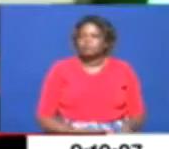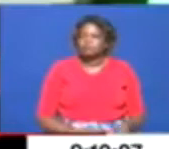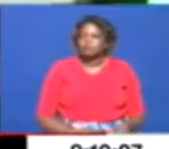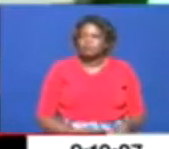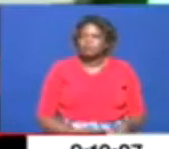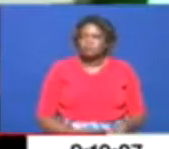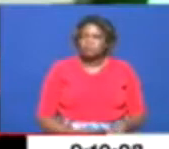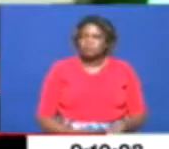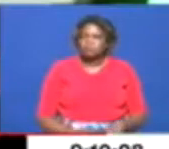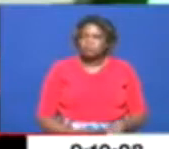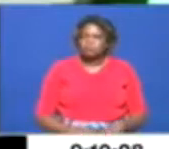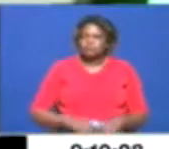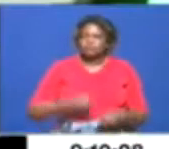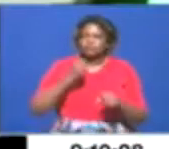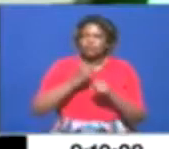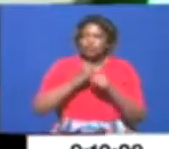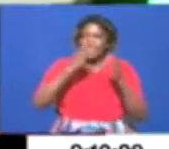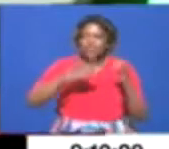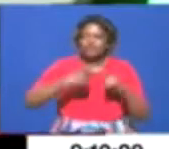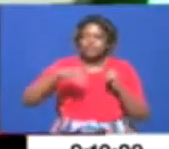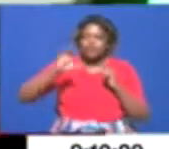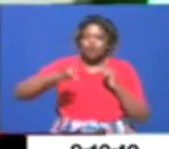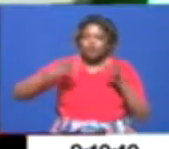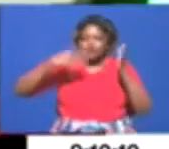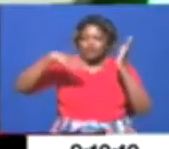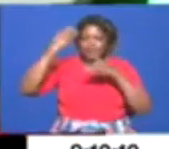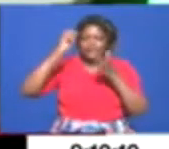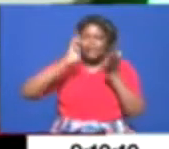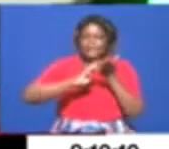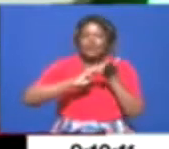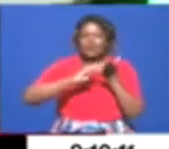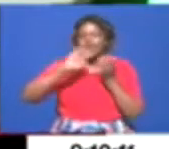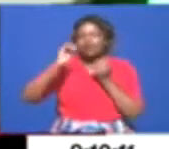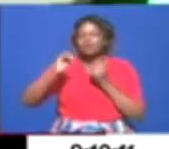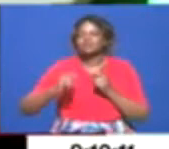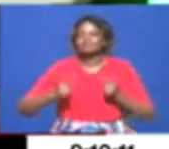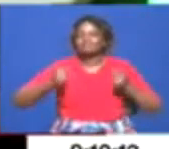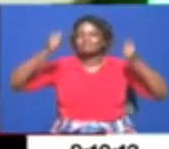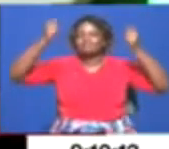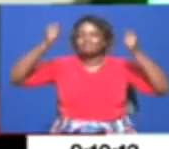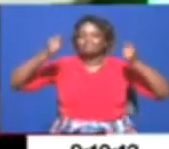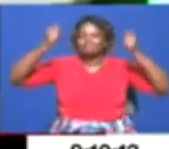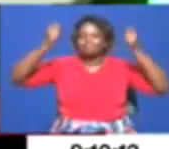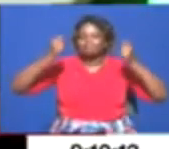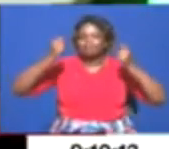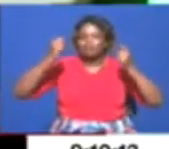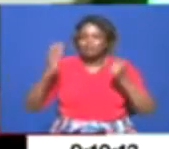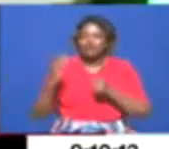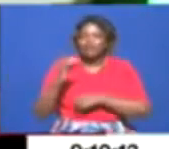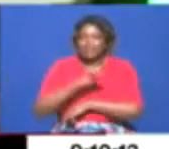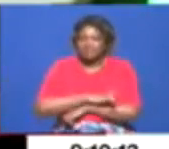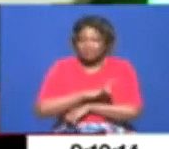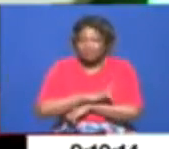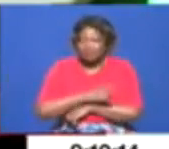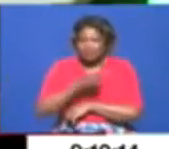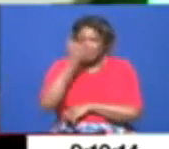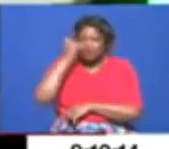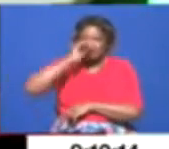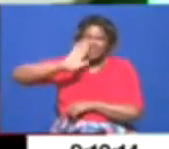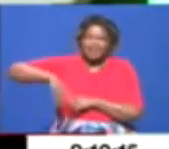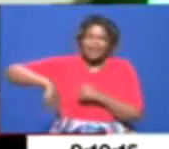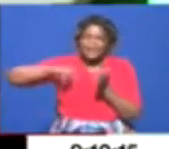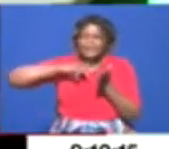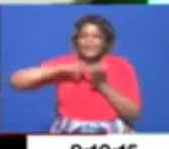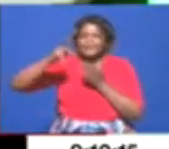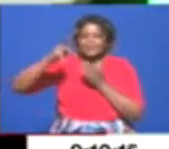Health workers at Rongo University in Migori County have downed their tools for the fourth day running over delayed payments. The